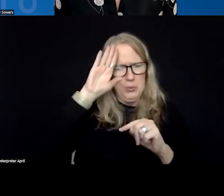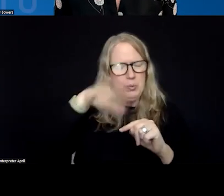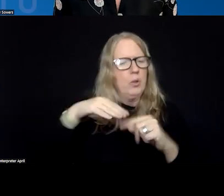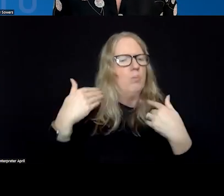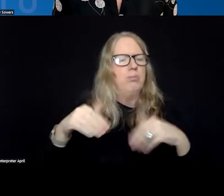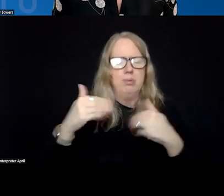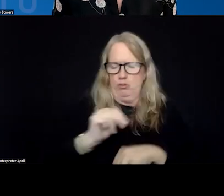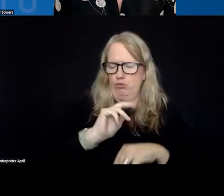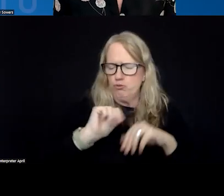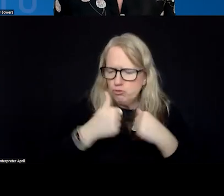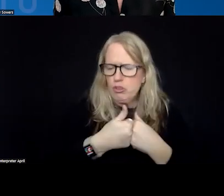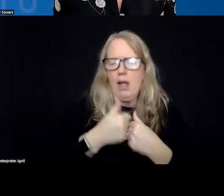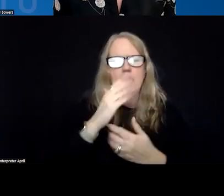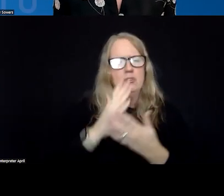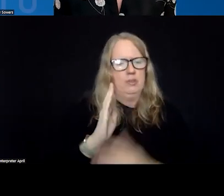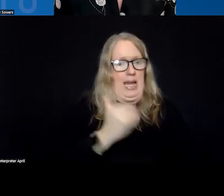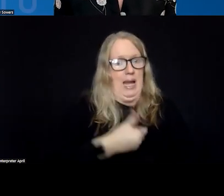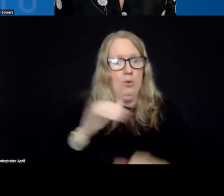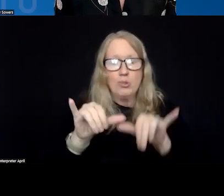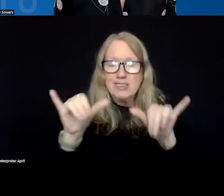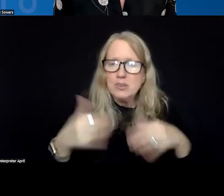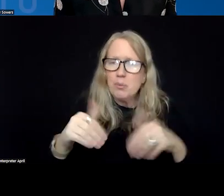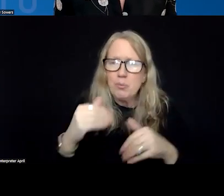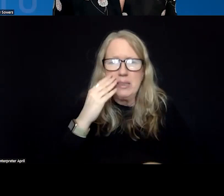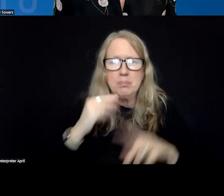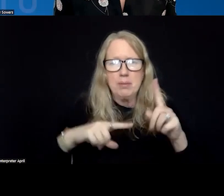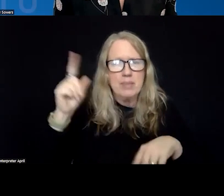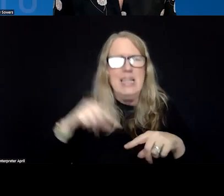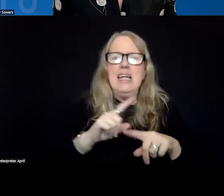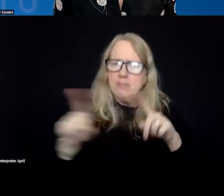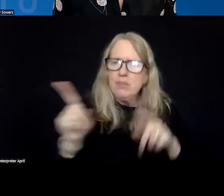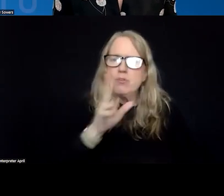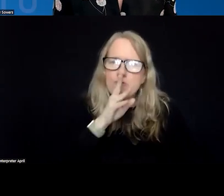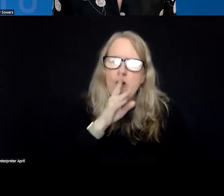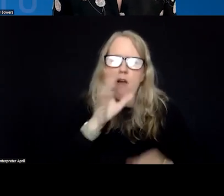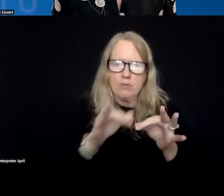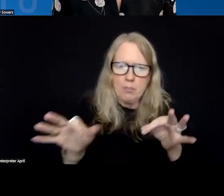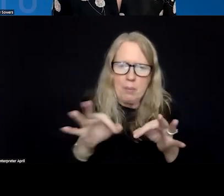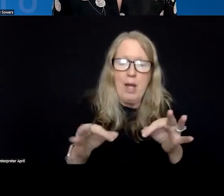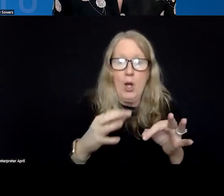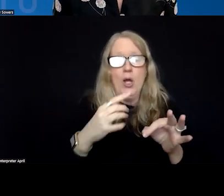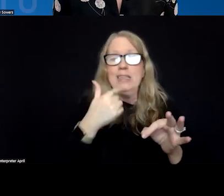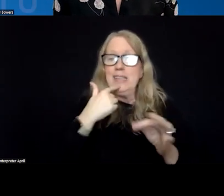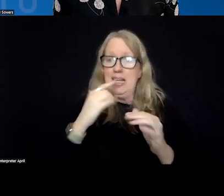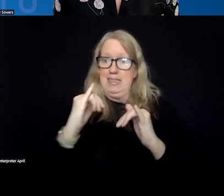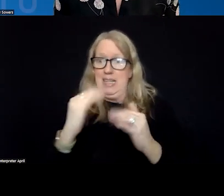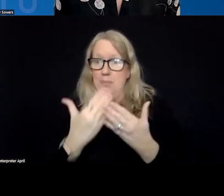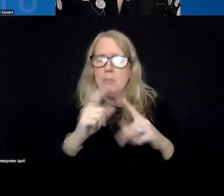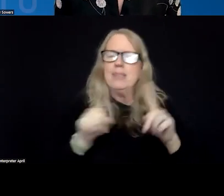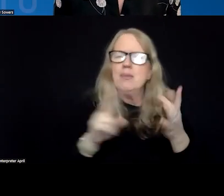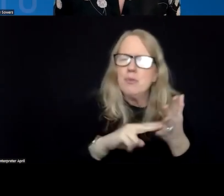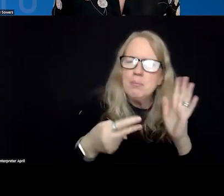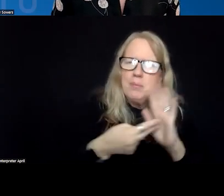that our systems have experienced are really due to different vernacular. And so sometimes we are saying the same things with different meanings, and that